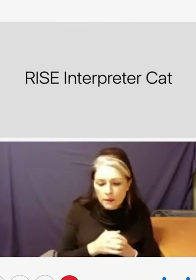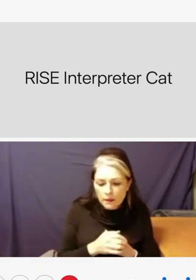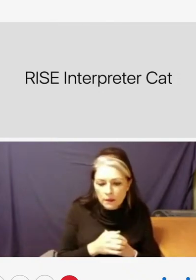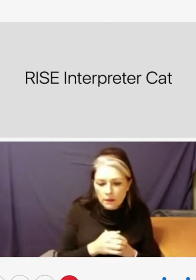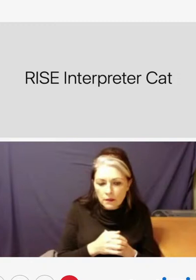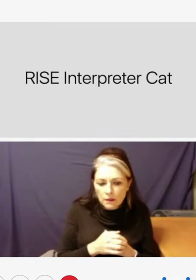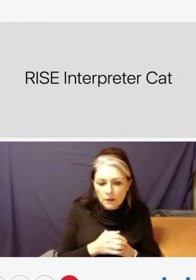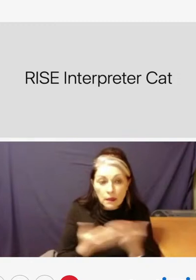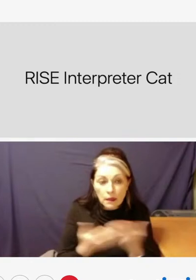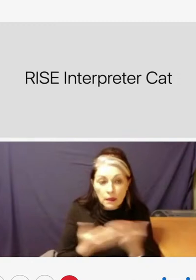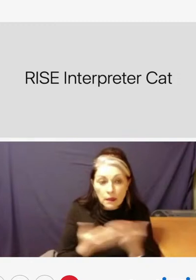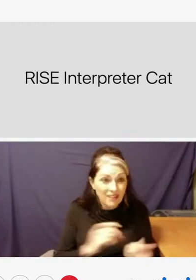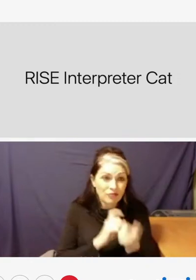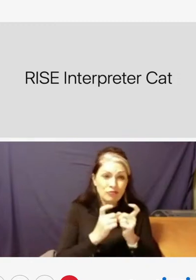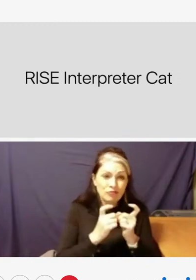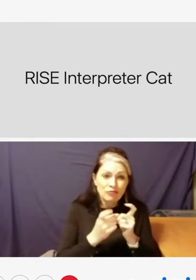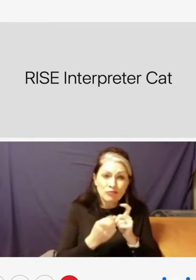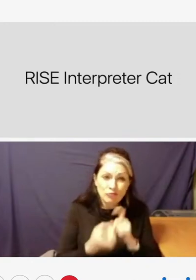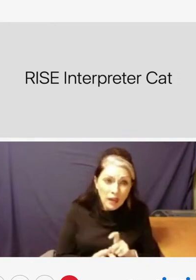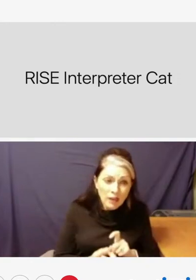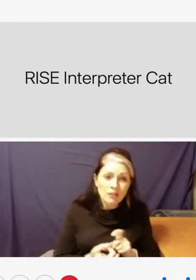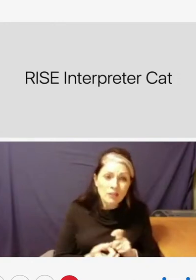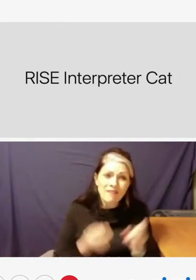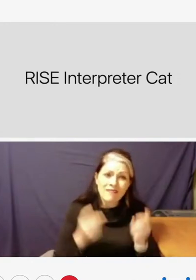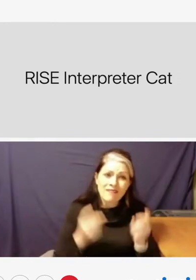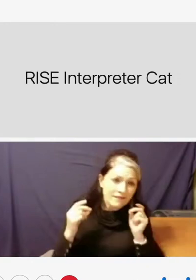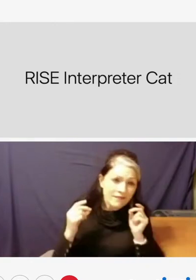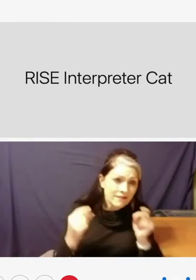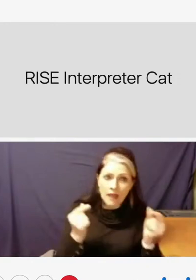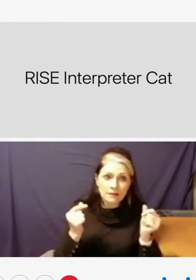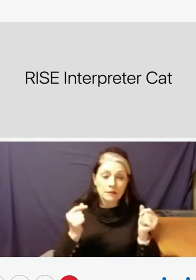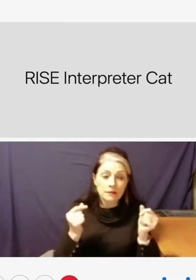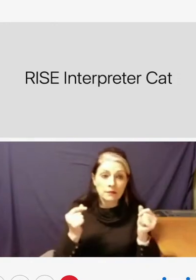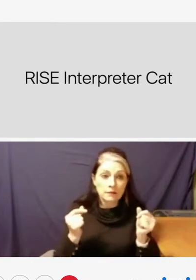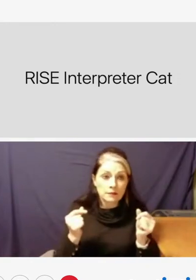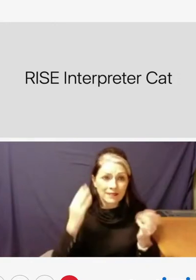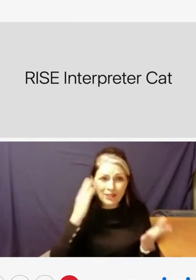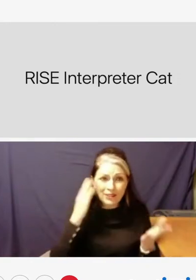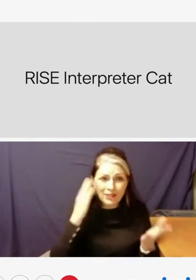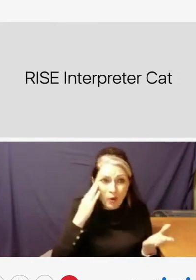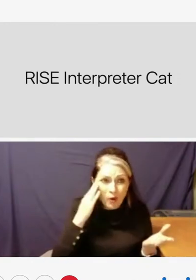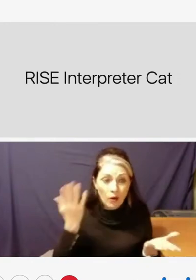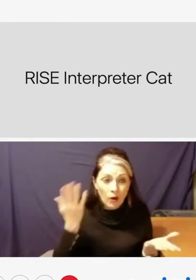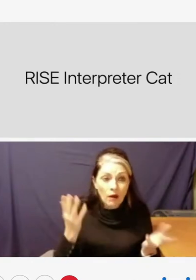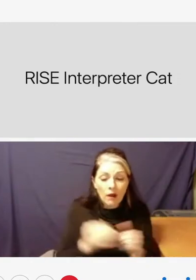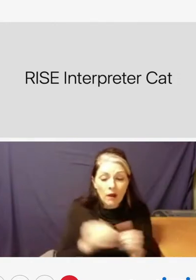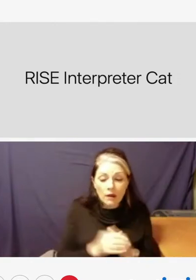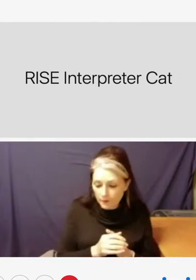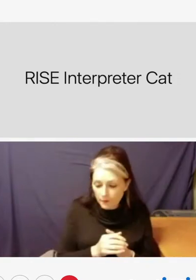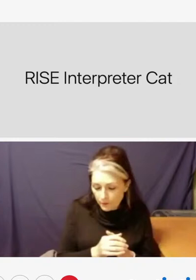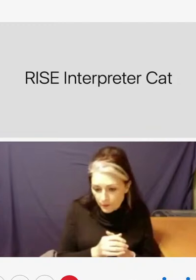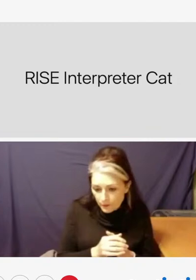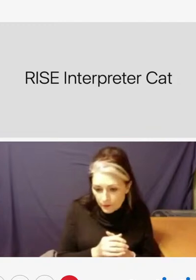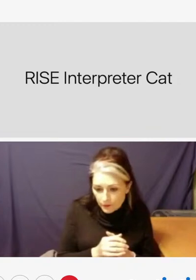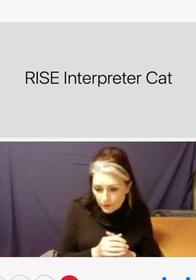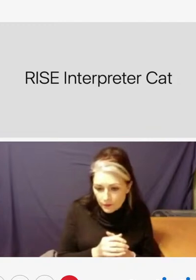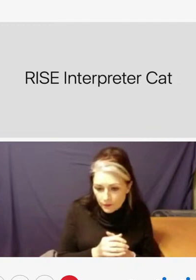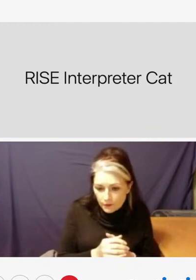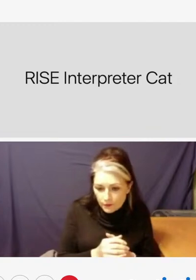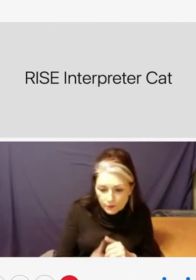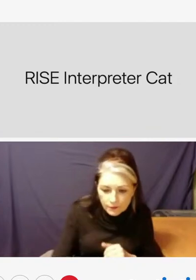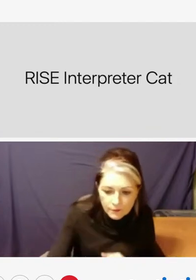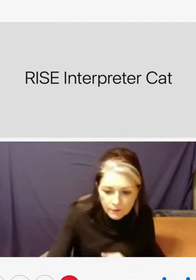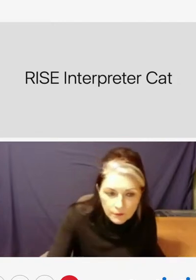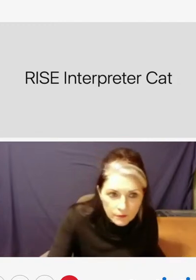changing so rapidly it's like you know they're telling you uh you know about the time now